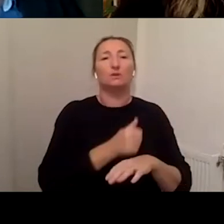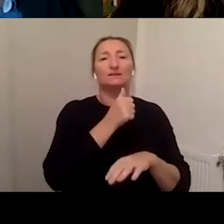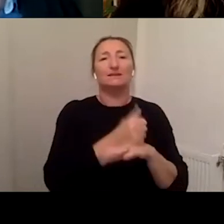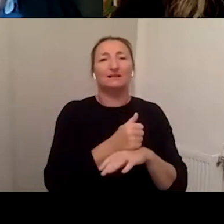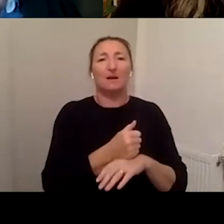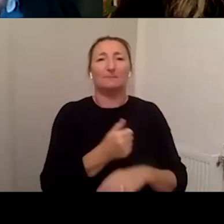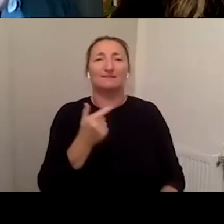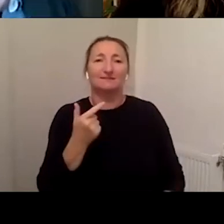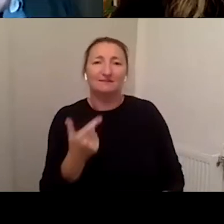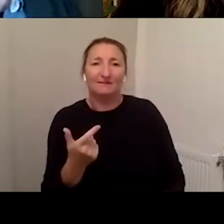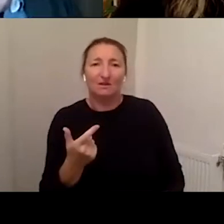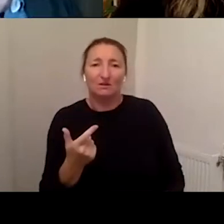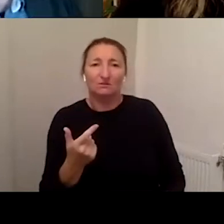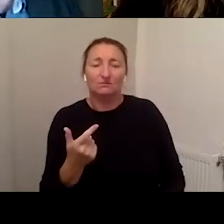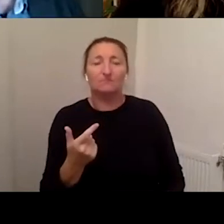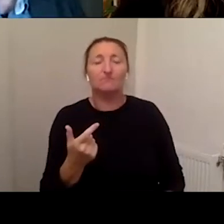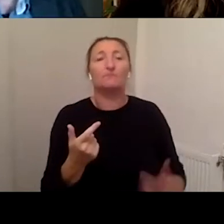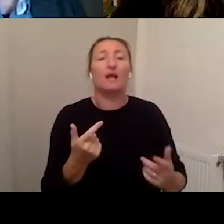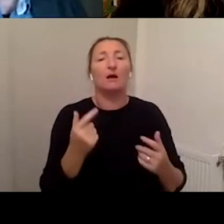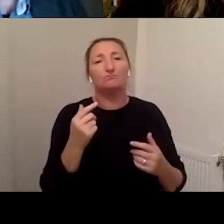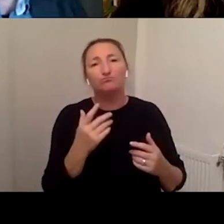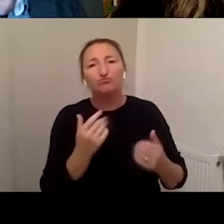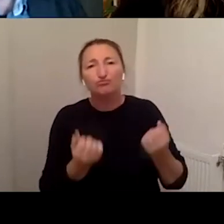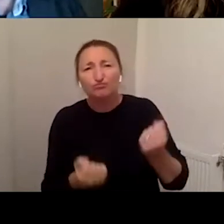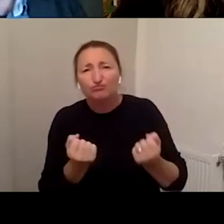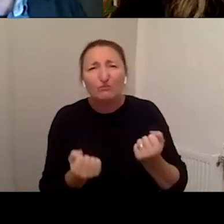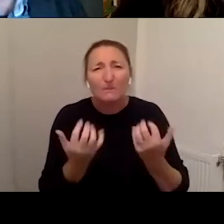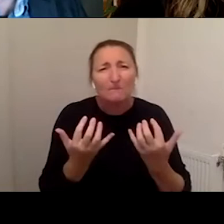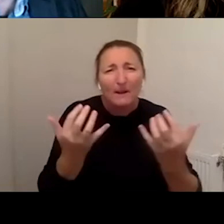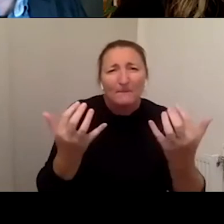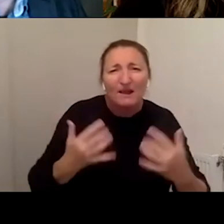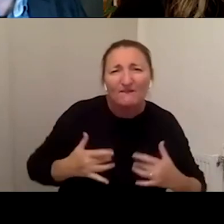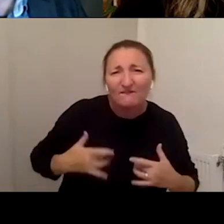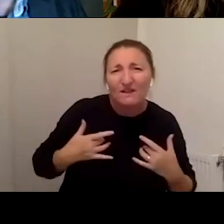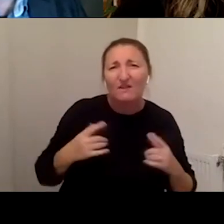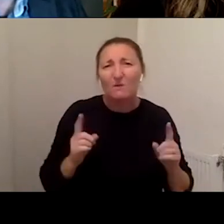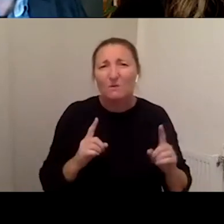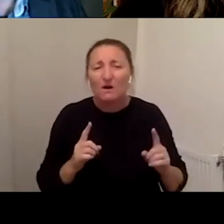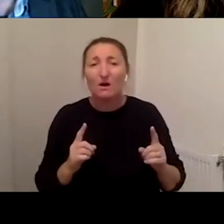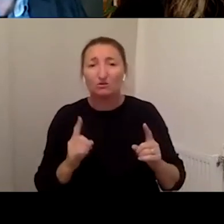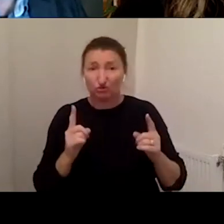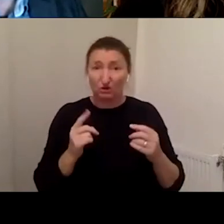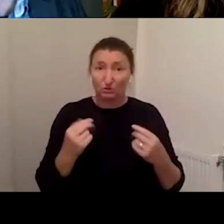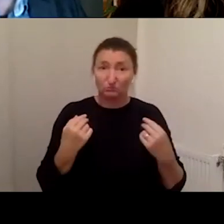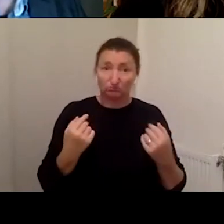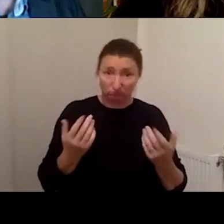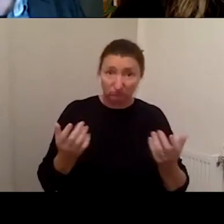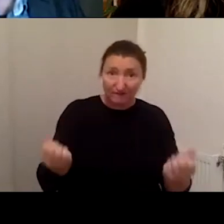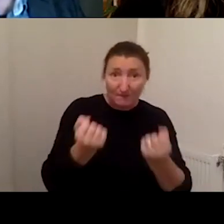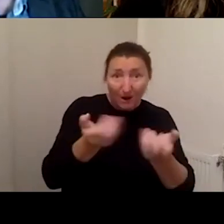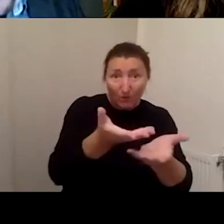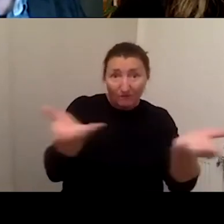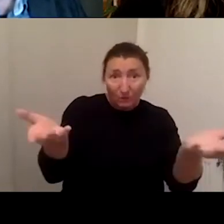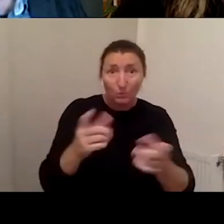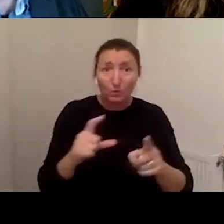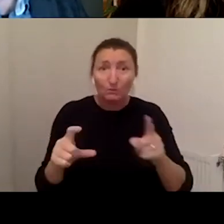looked at public awareness, and we wanted very quickly to see, could we empower the community to buy and sell their own electricity, right? So